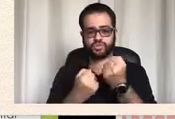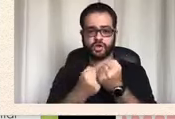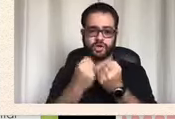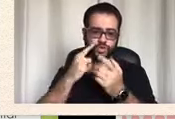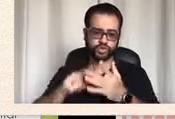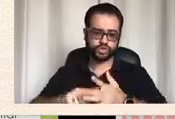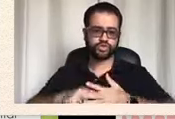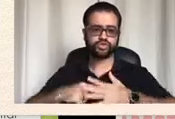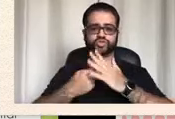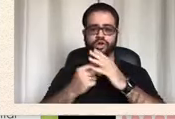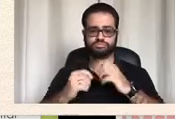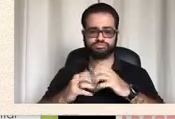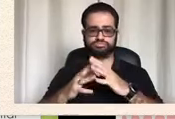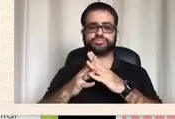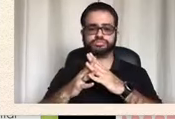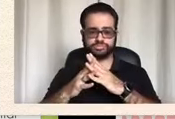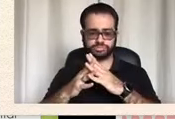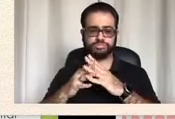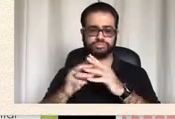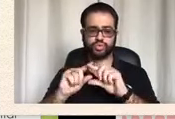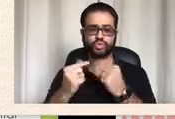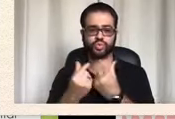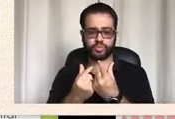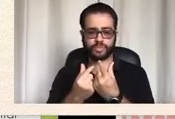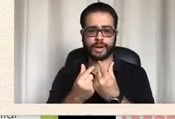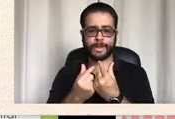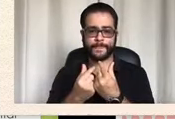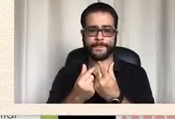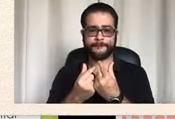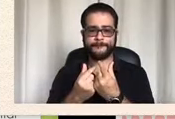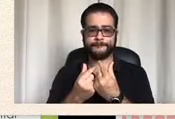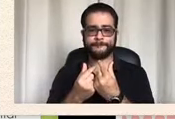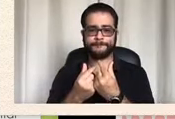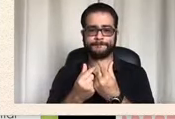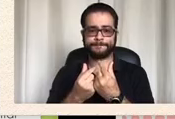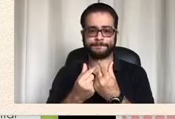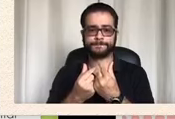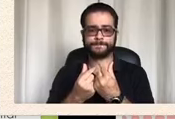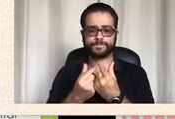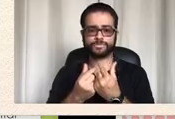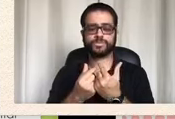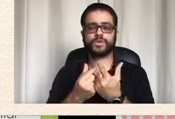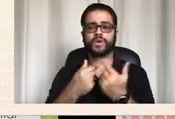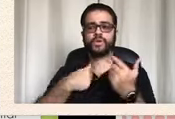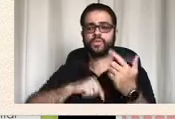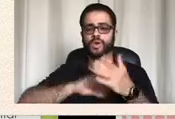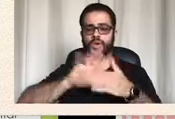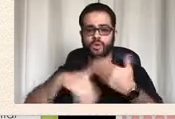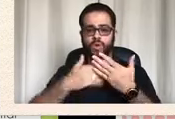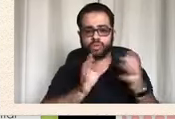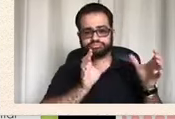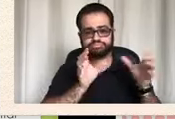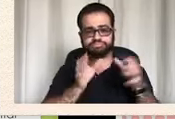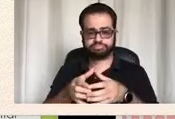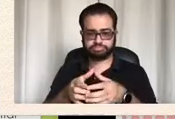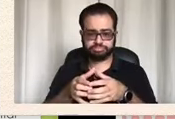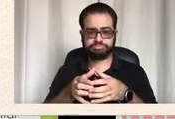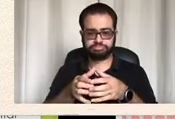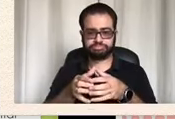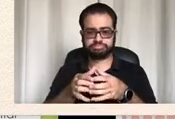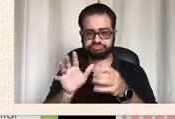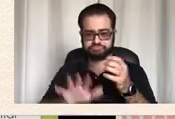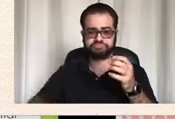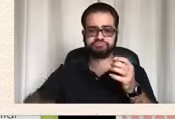group. And we came together as a statewide network